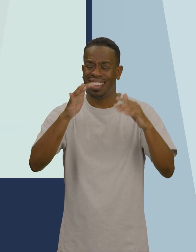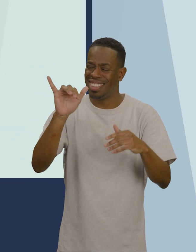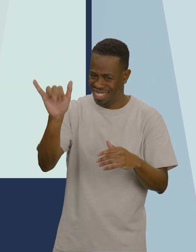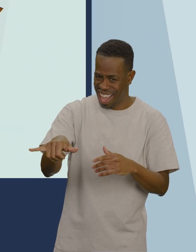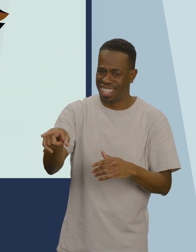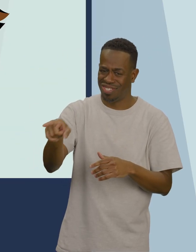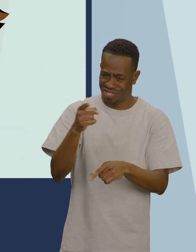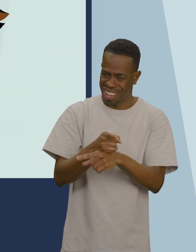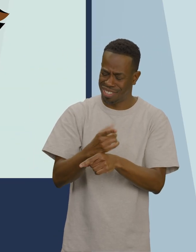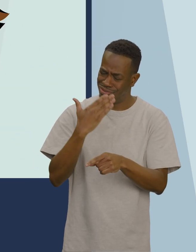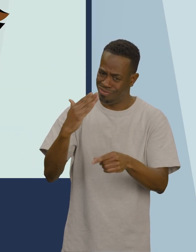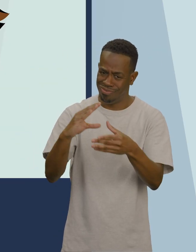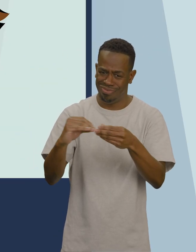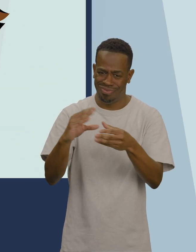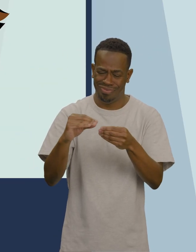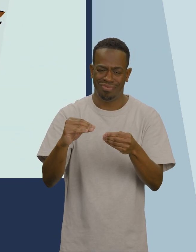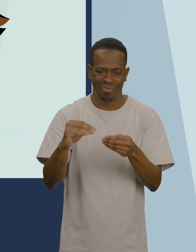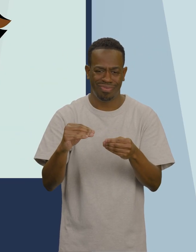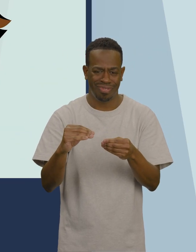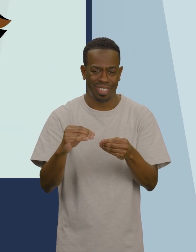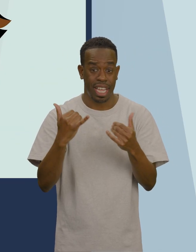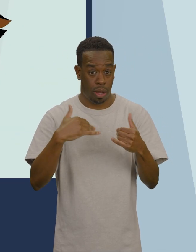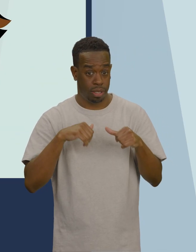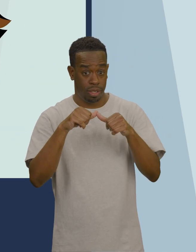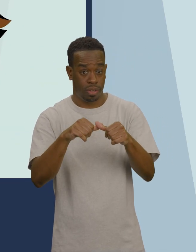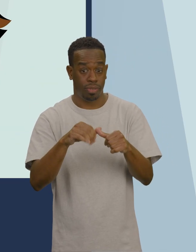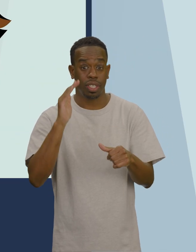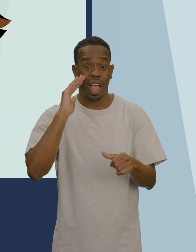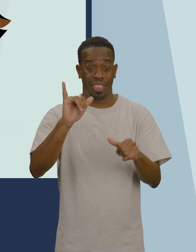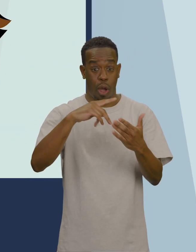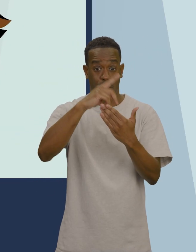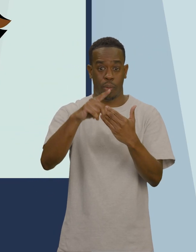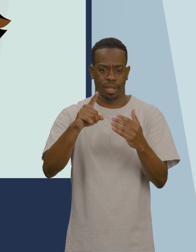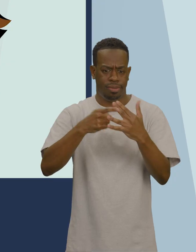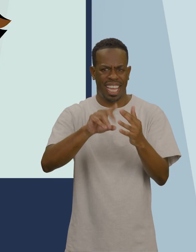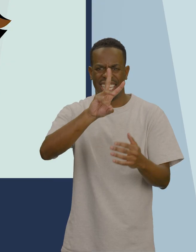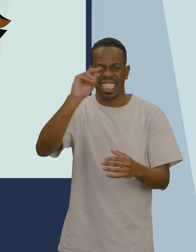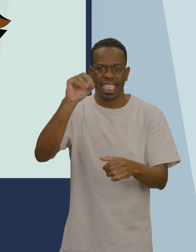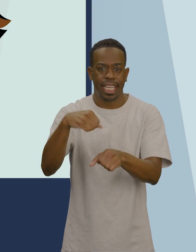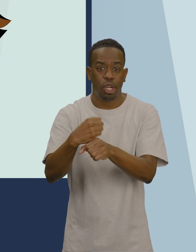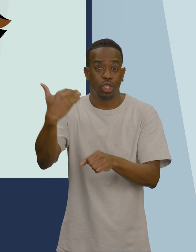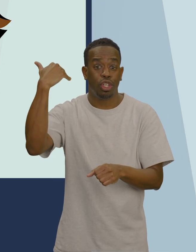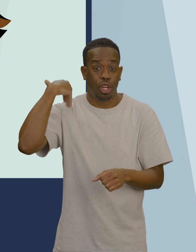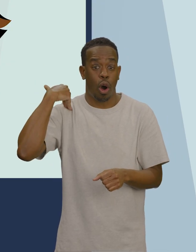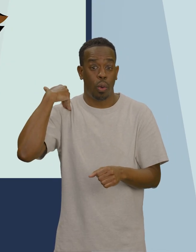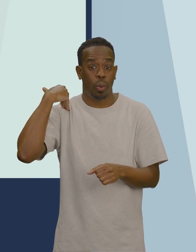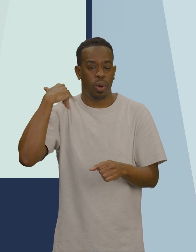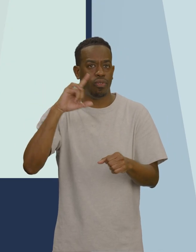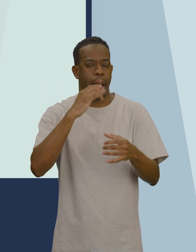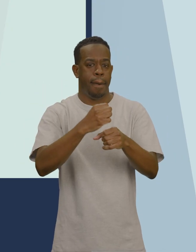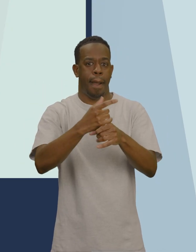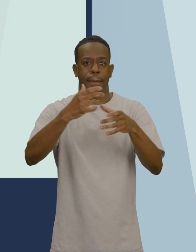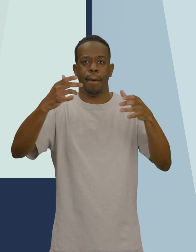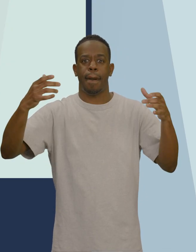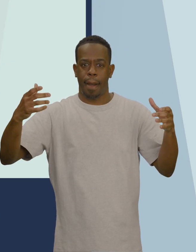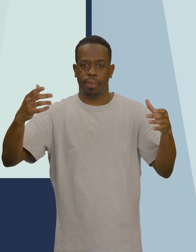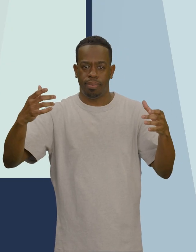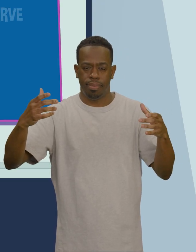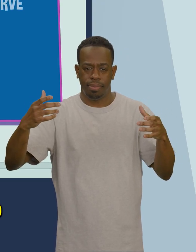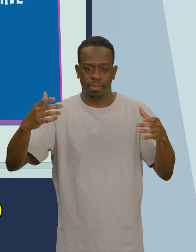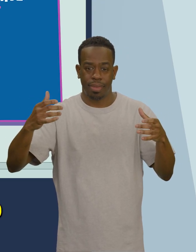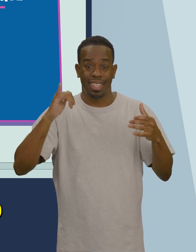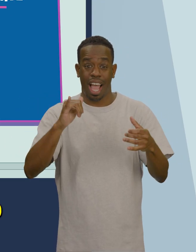Yes, indeed. Well said, I suppose. Now, if I may continue, that small pilot program 6 decades ago has grown and changed